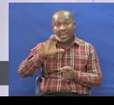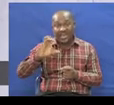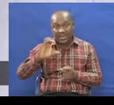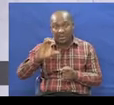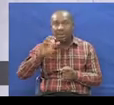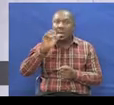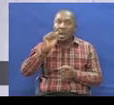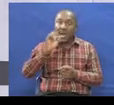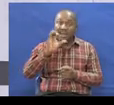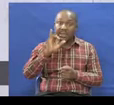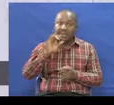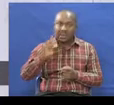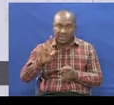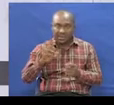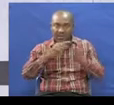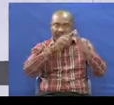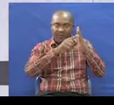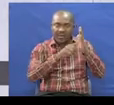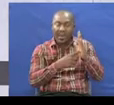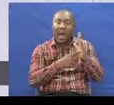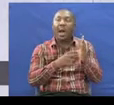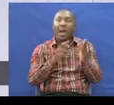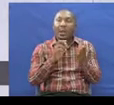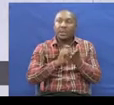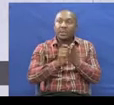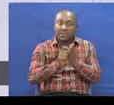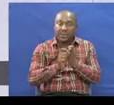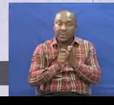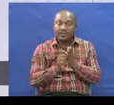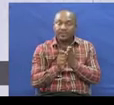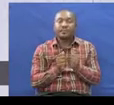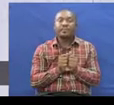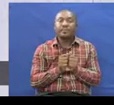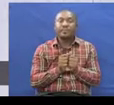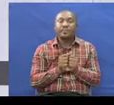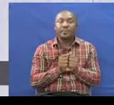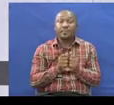acid. How do we write the formula? The formula is